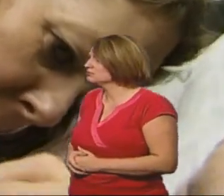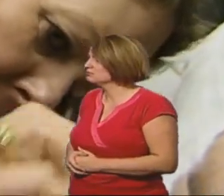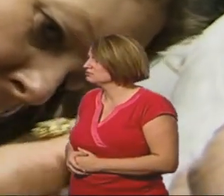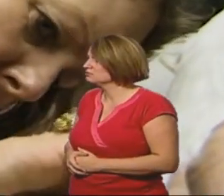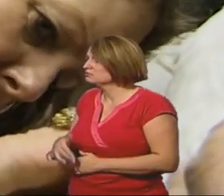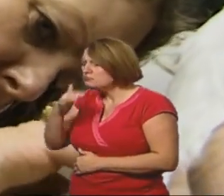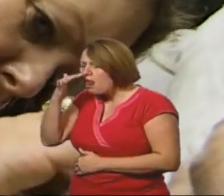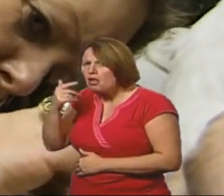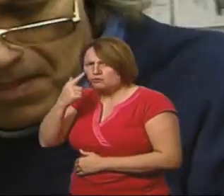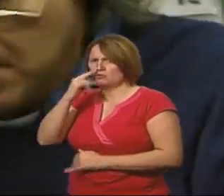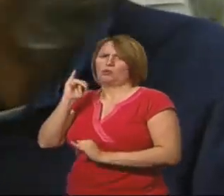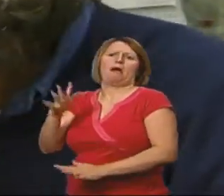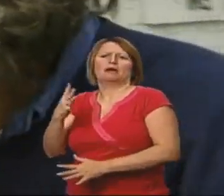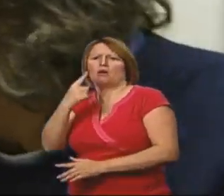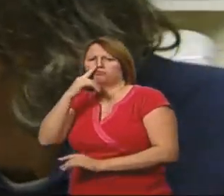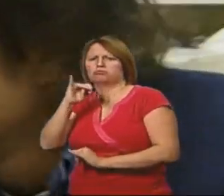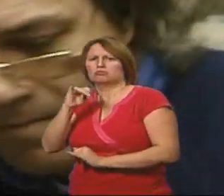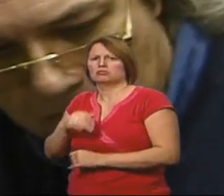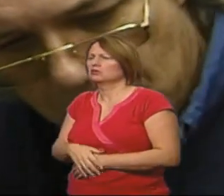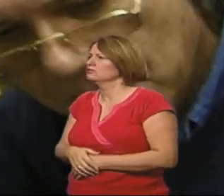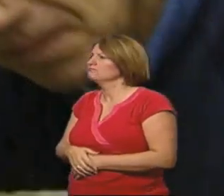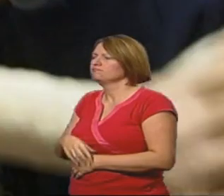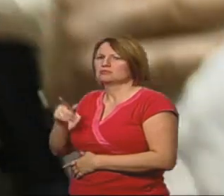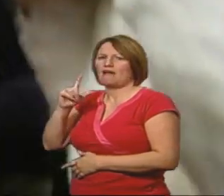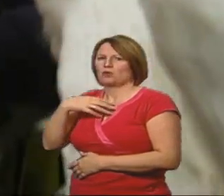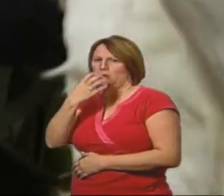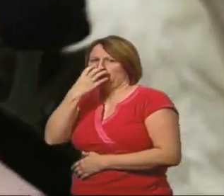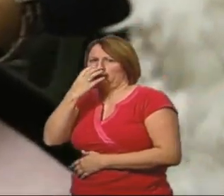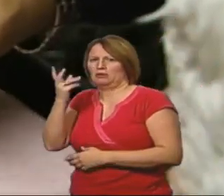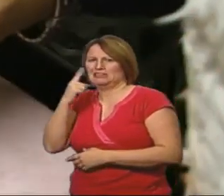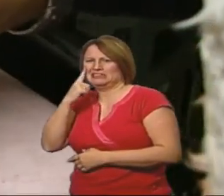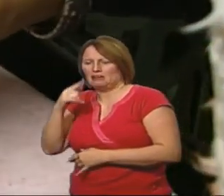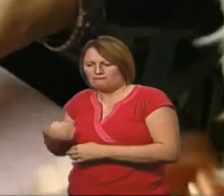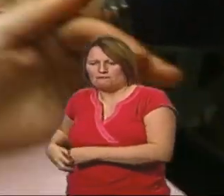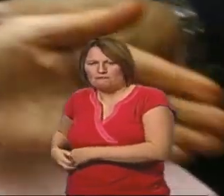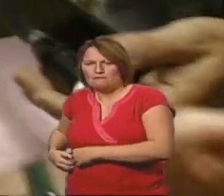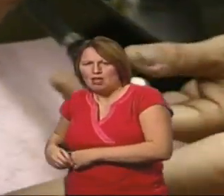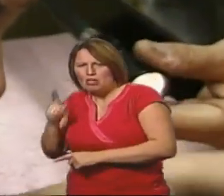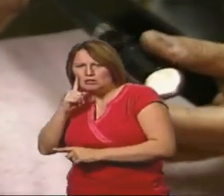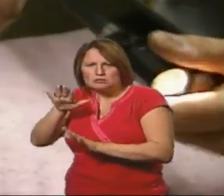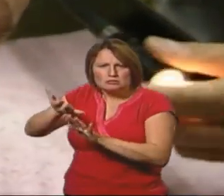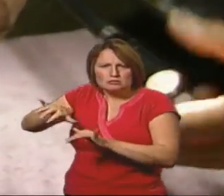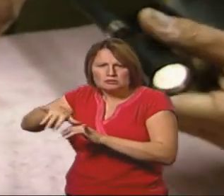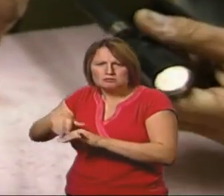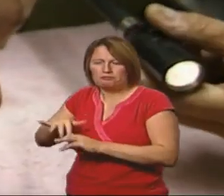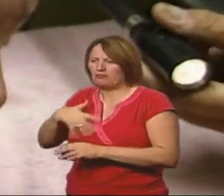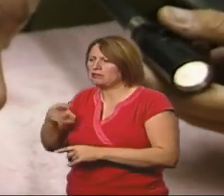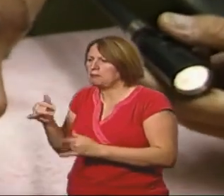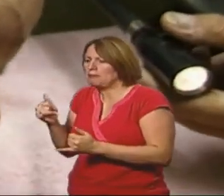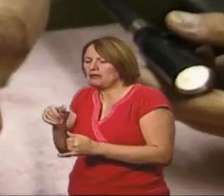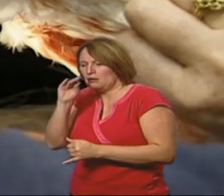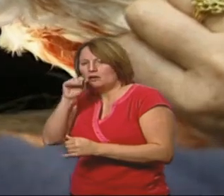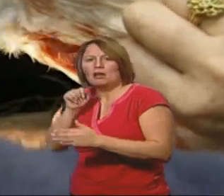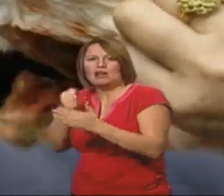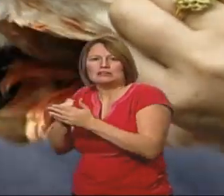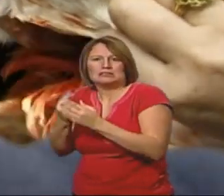Don't smell too good. But we'll have to knock him out. I mean, look at all these feathers. He's hit something, hasn't he? And it's cut him.